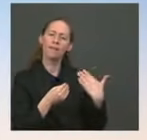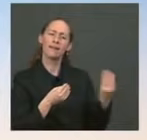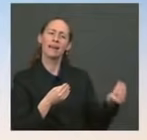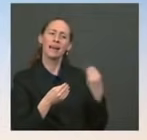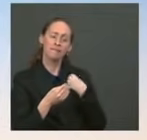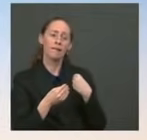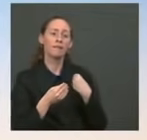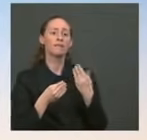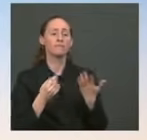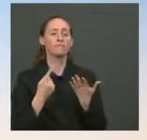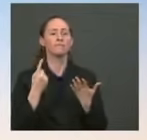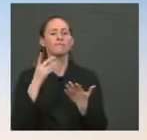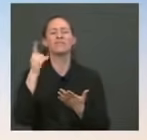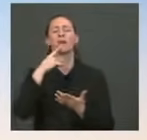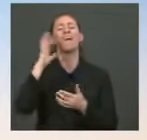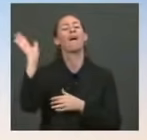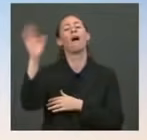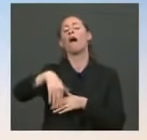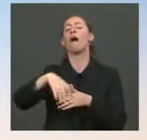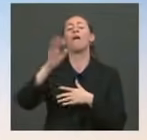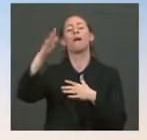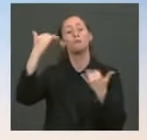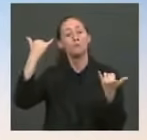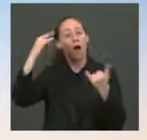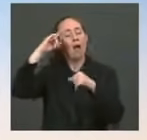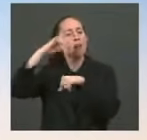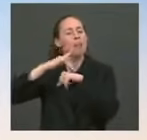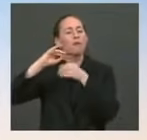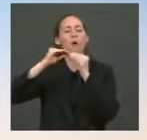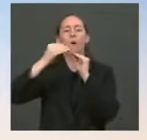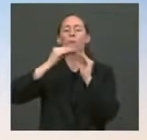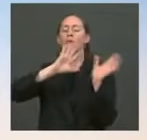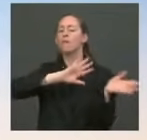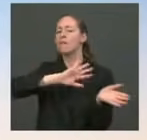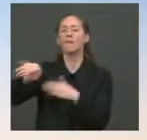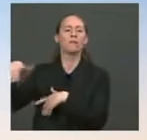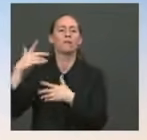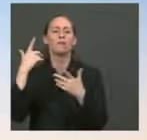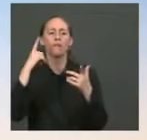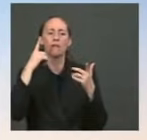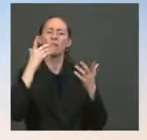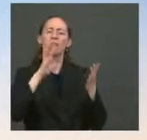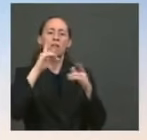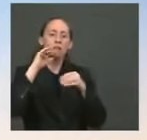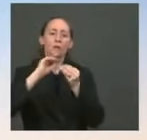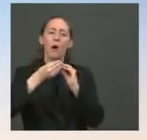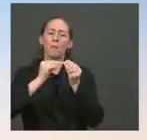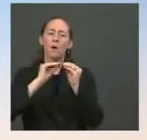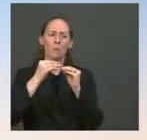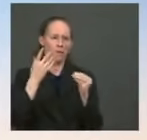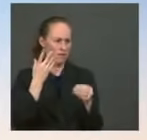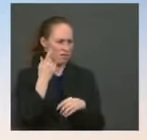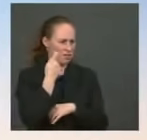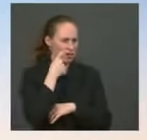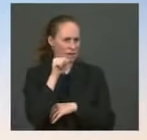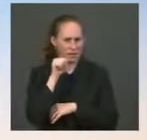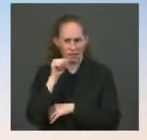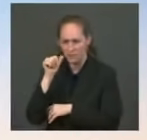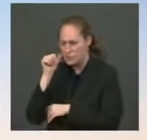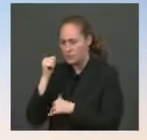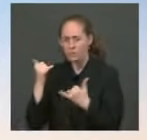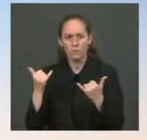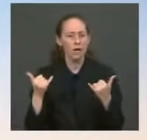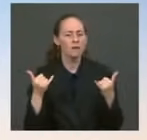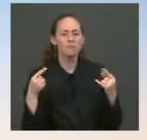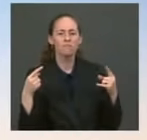said, forget the number, and that lawmakers shouldn't be focusing on that top line number. So what changed from Wednesday's meeting when he said,